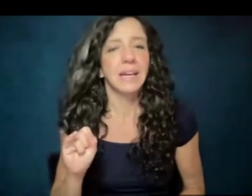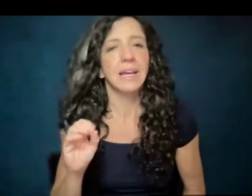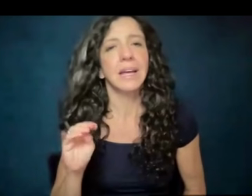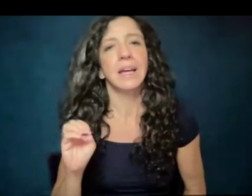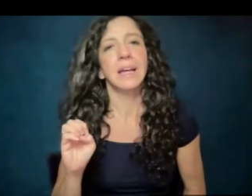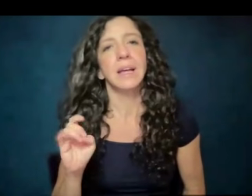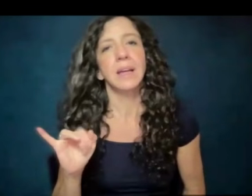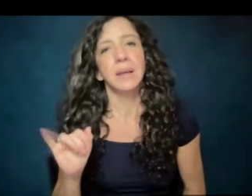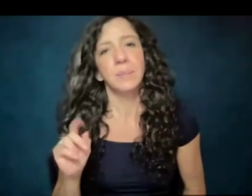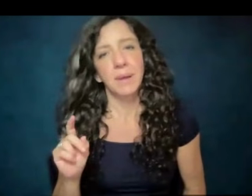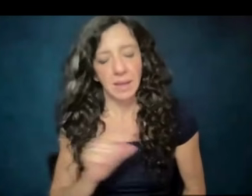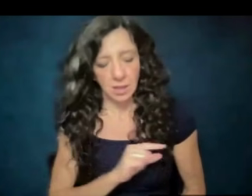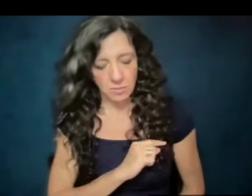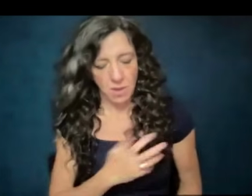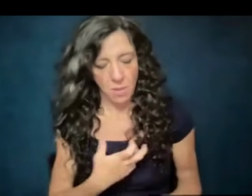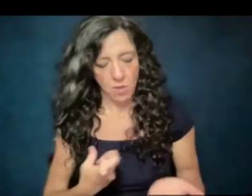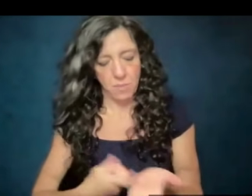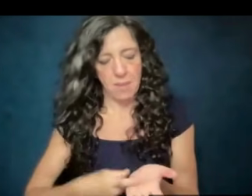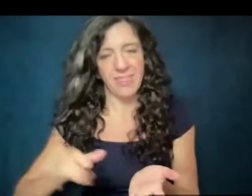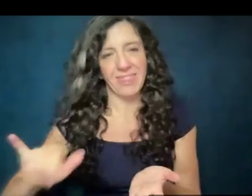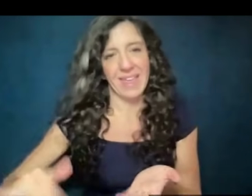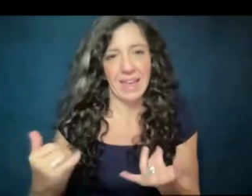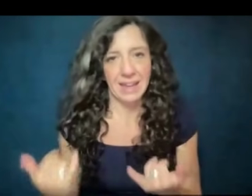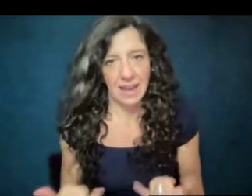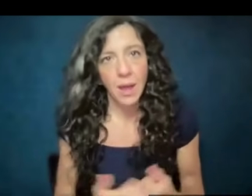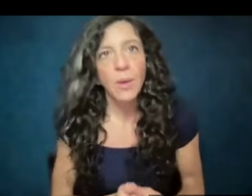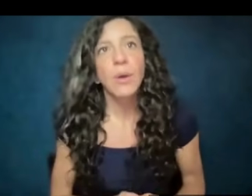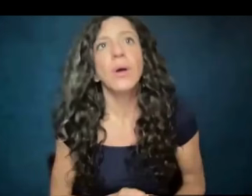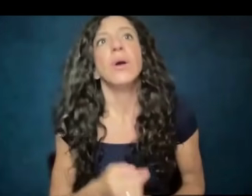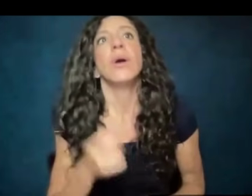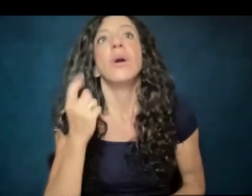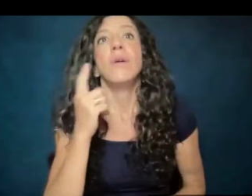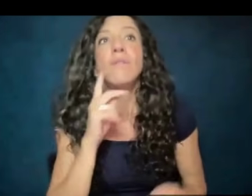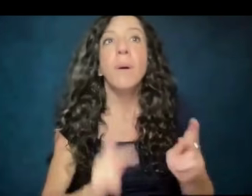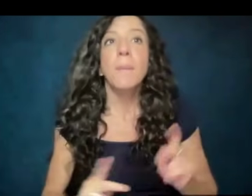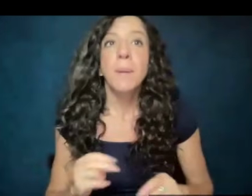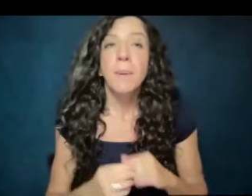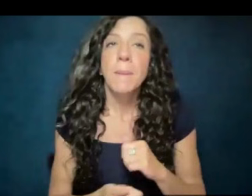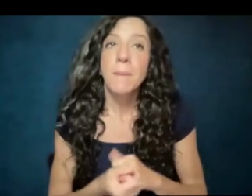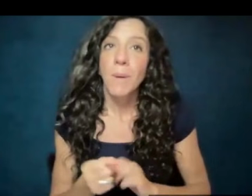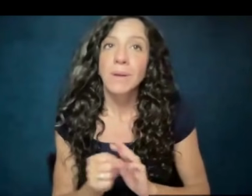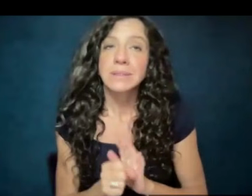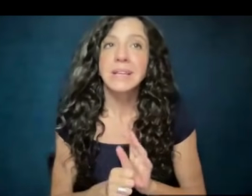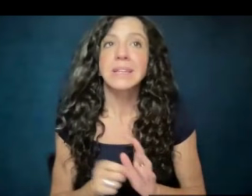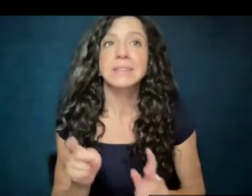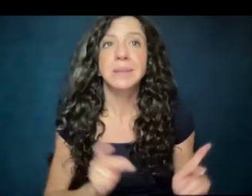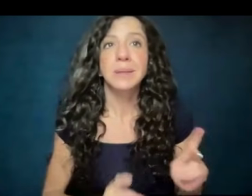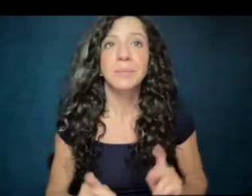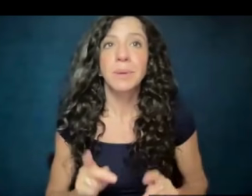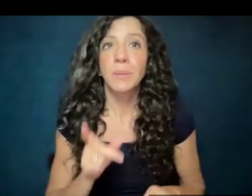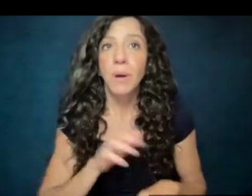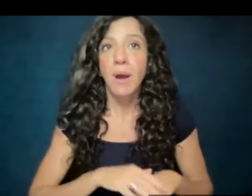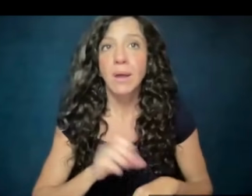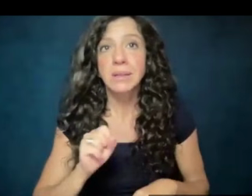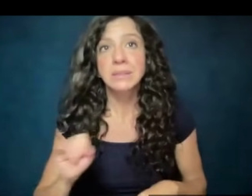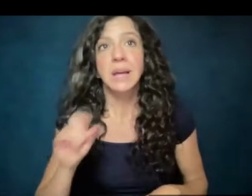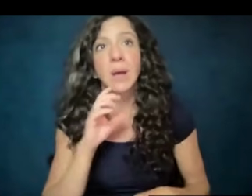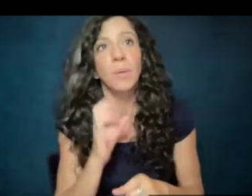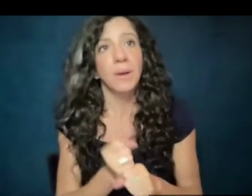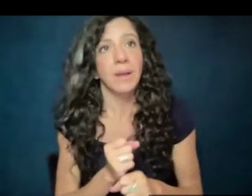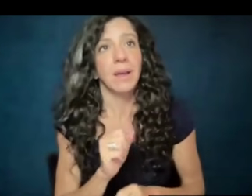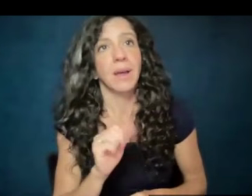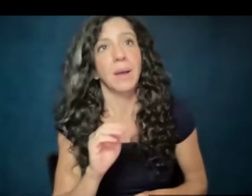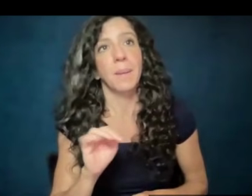the majority of states, people on SSI get Medicaid automatically. They qualify for at least $1 of